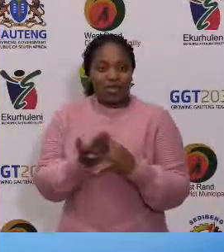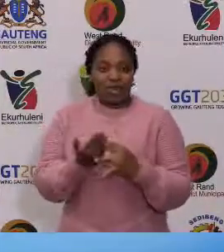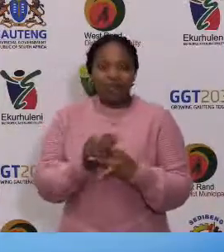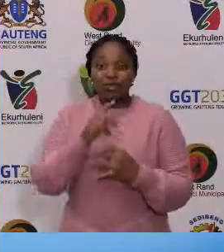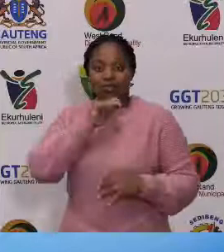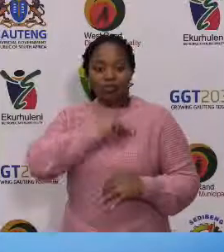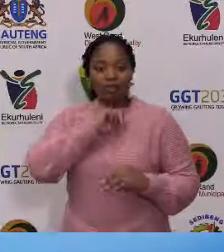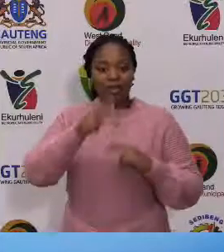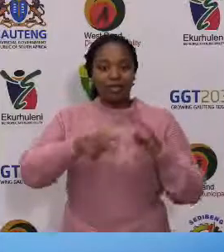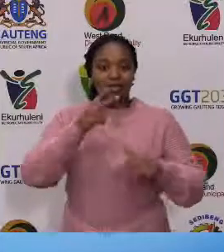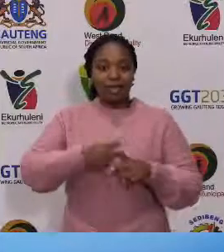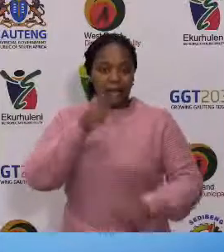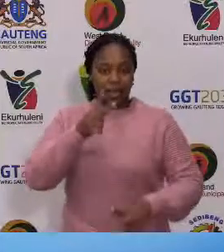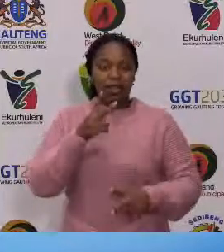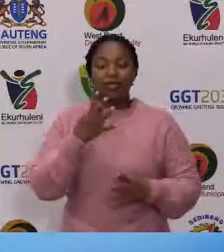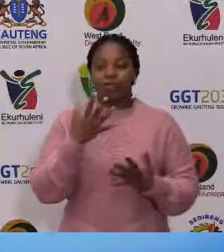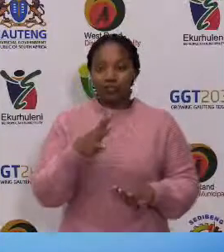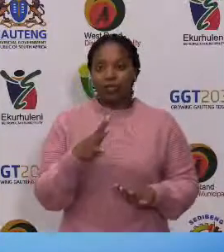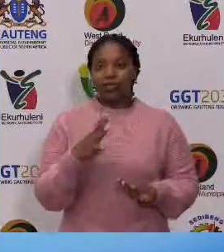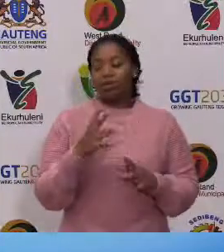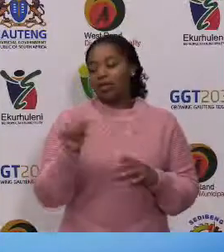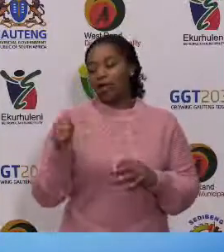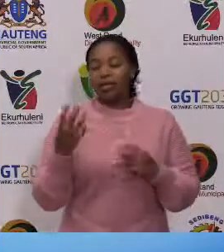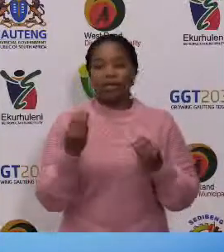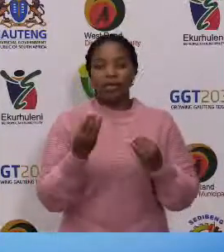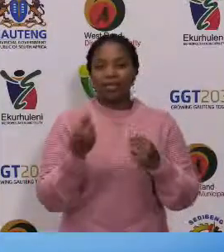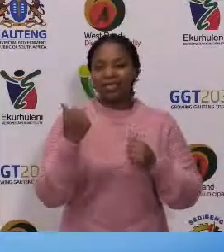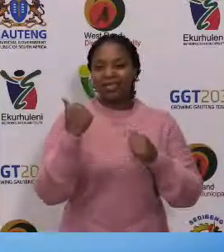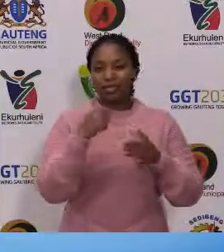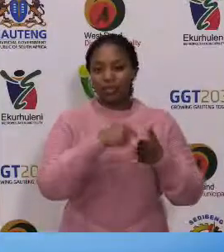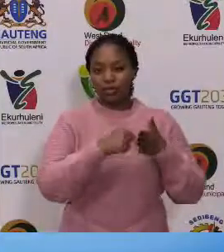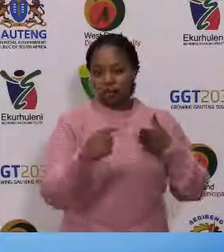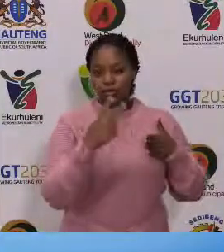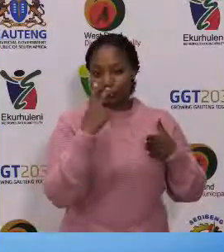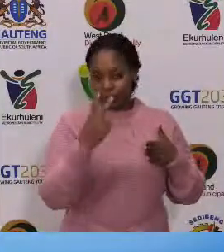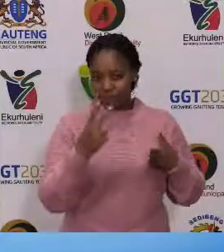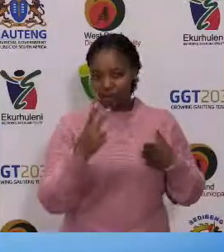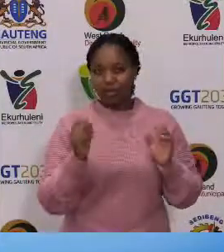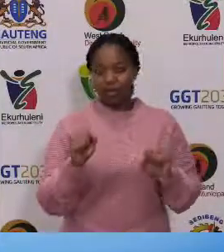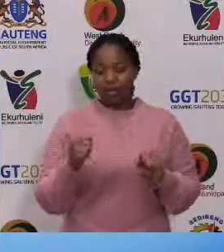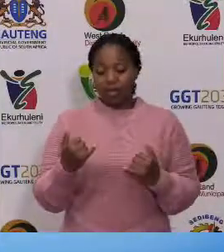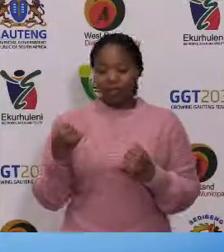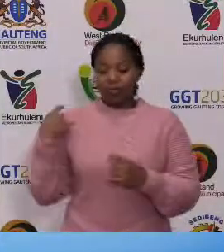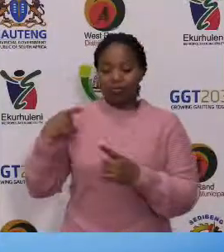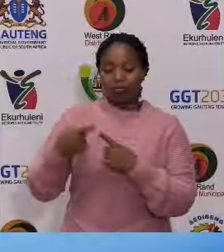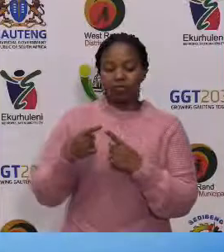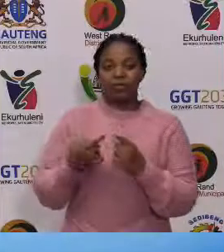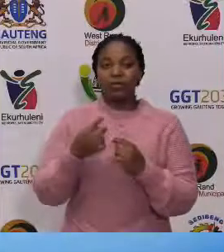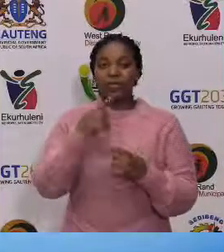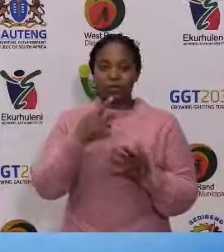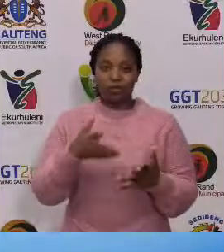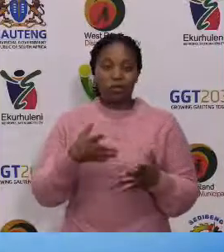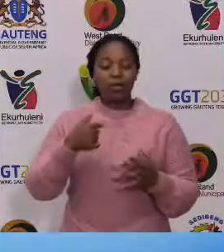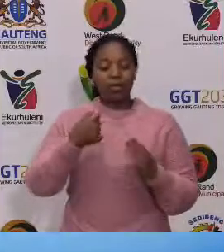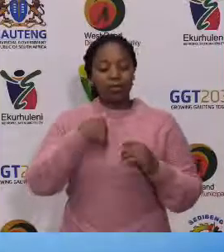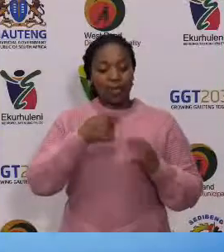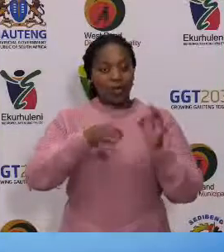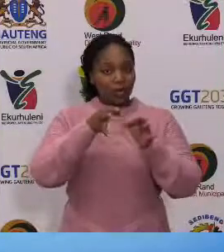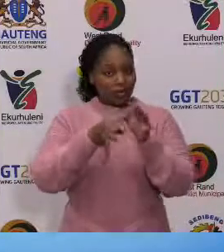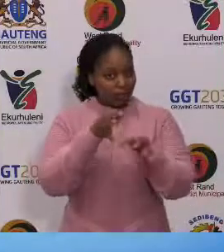we've been seeing in the past week, a few weeks. And so that's the status. I'm going to go into a little bit more detail about some